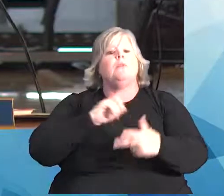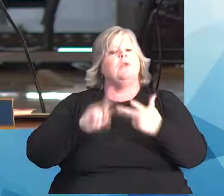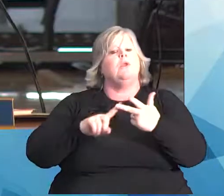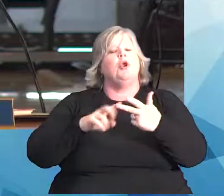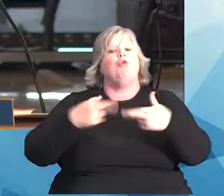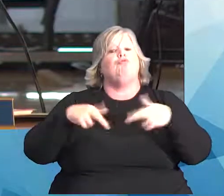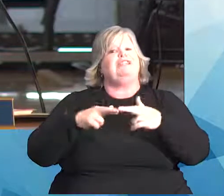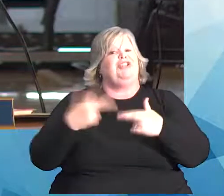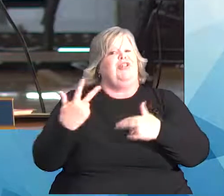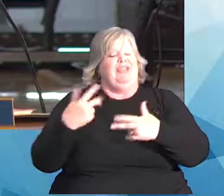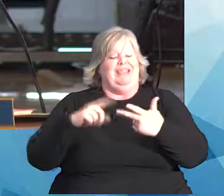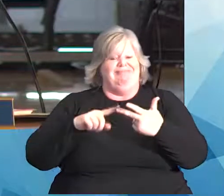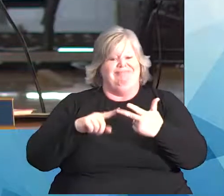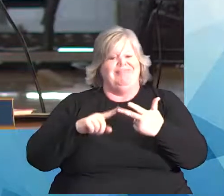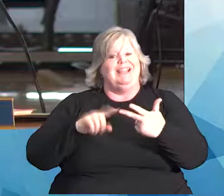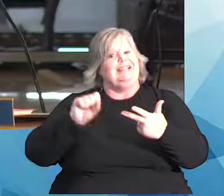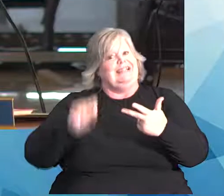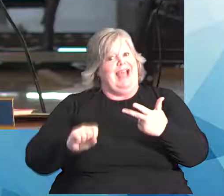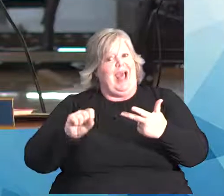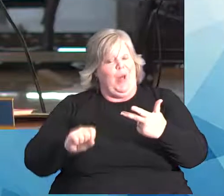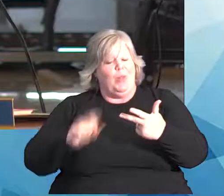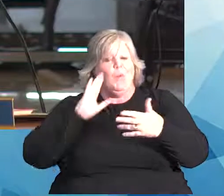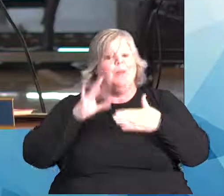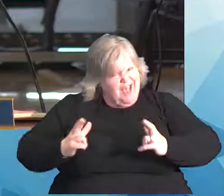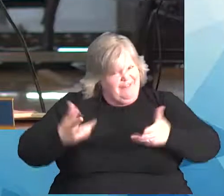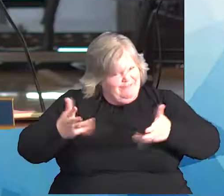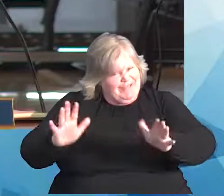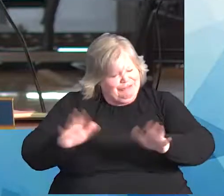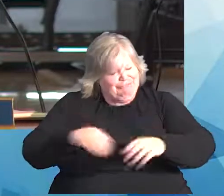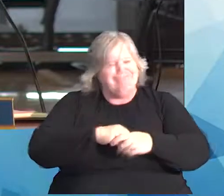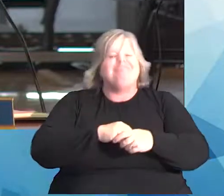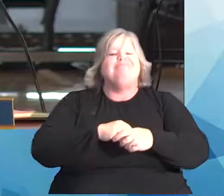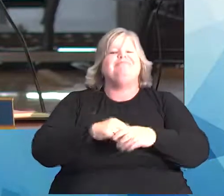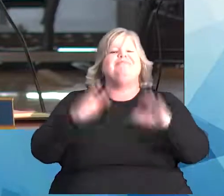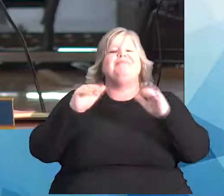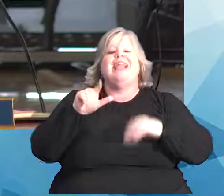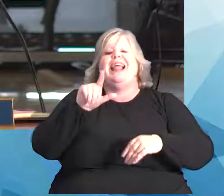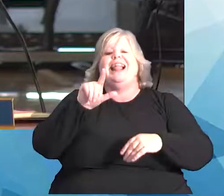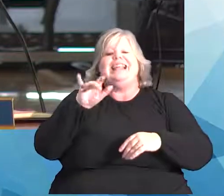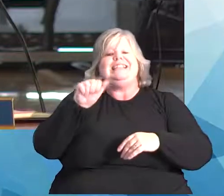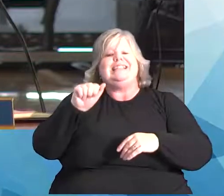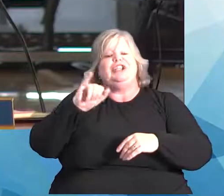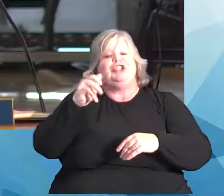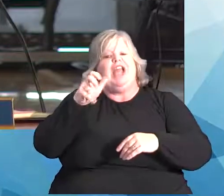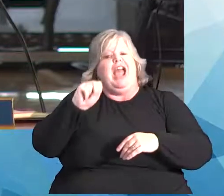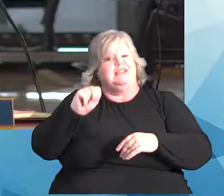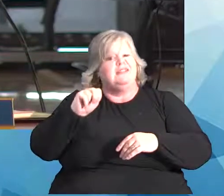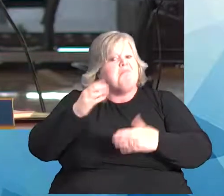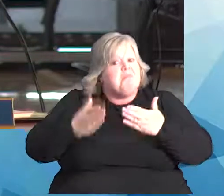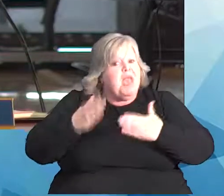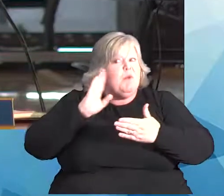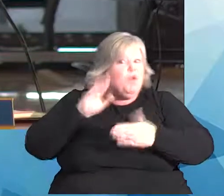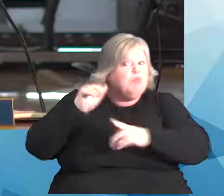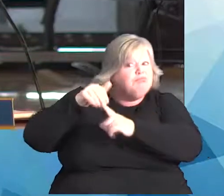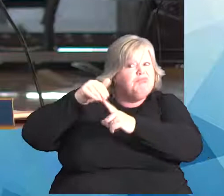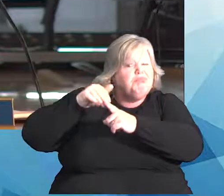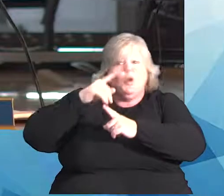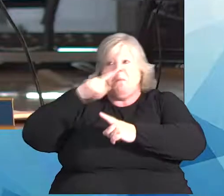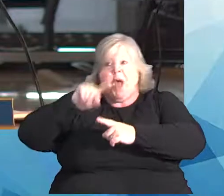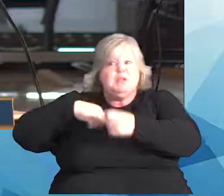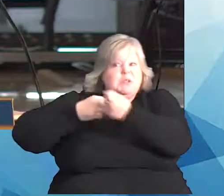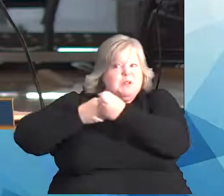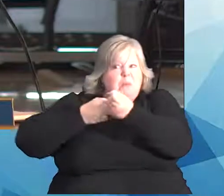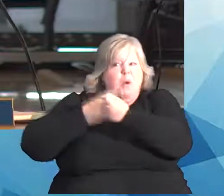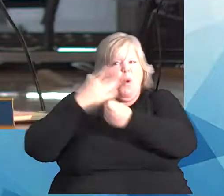Region 3 in the South will actually be led by Jay. Lisa Jackson may be asked to support the agency with some of her